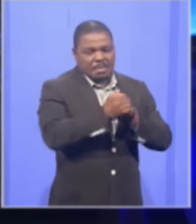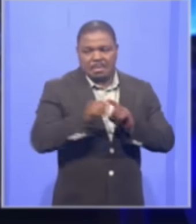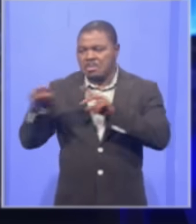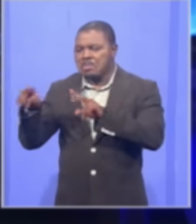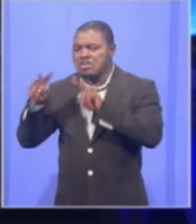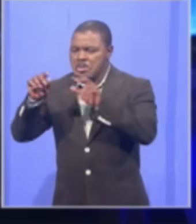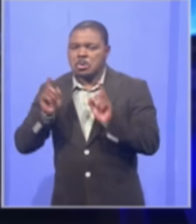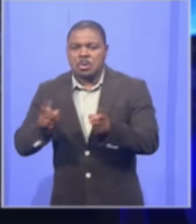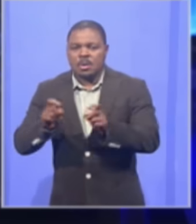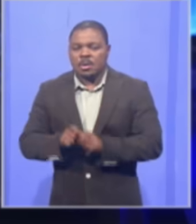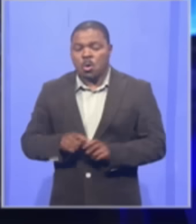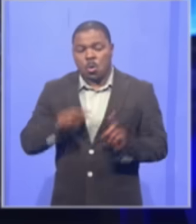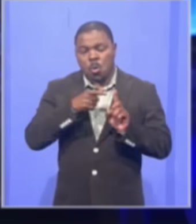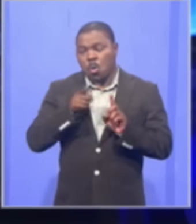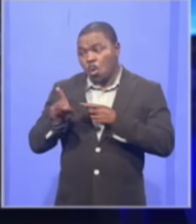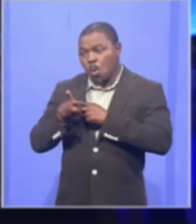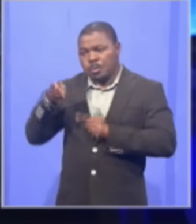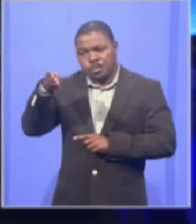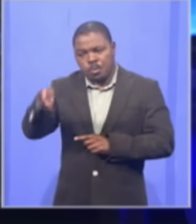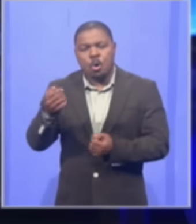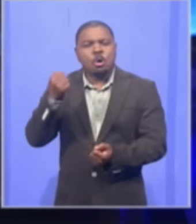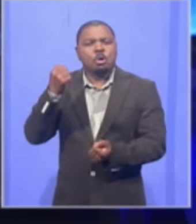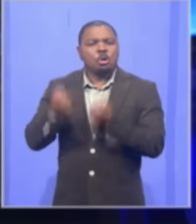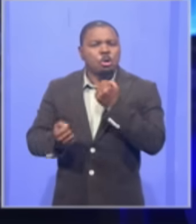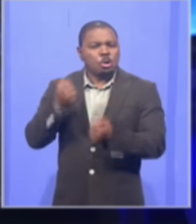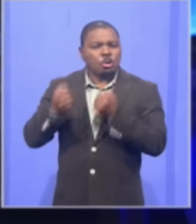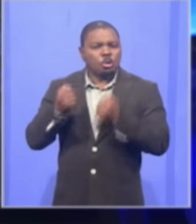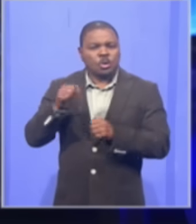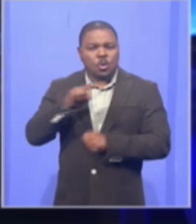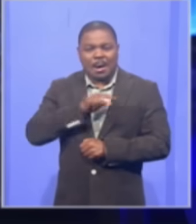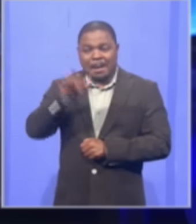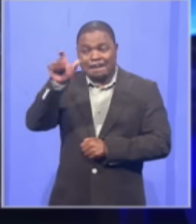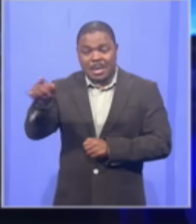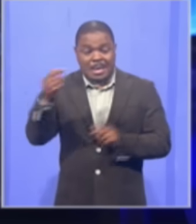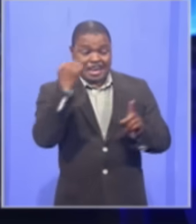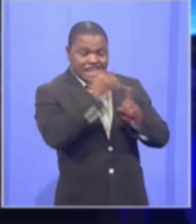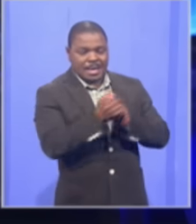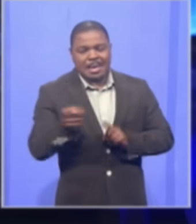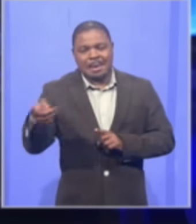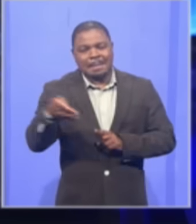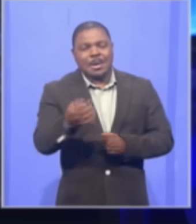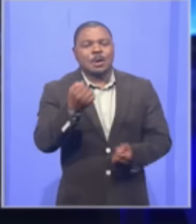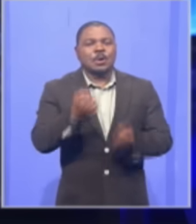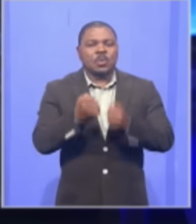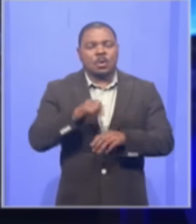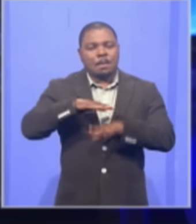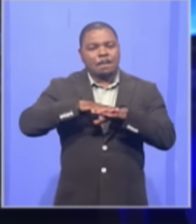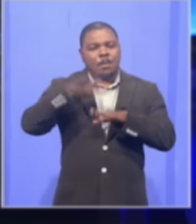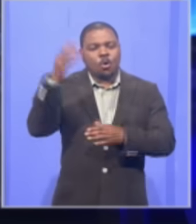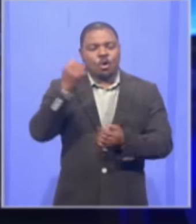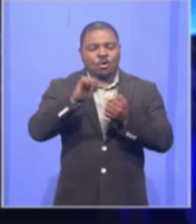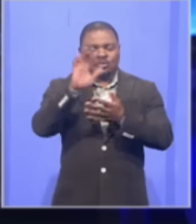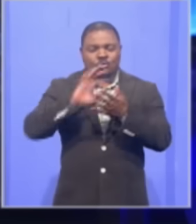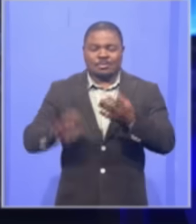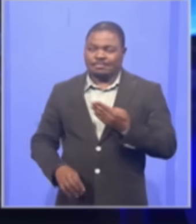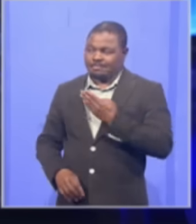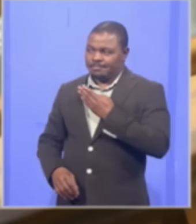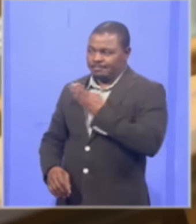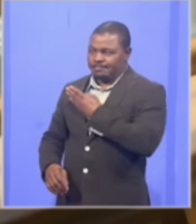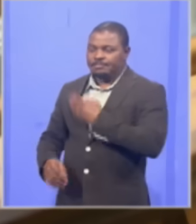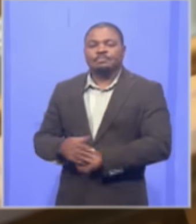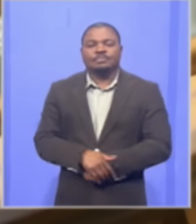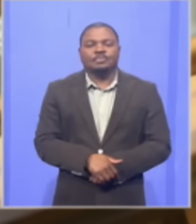la Kempton Park na go nyeo melelwa nyewe ya polao ya Mafole a neng a hlahelletse khotla. Re lekola nyewe ena le tseding.